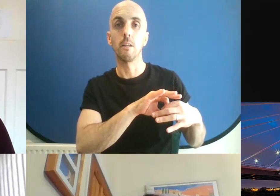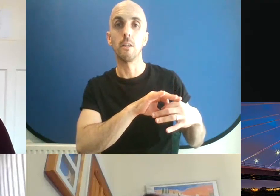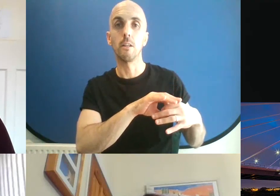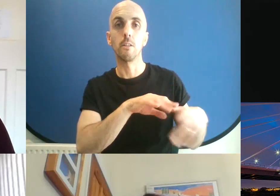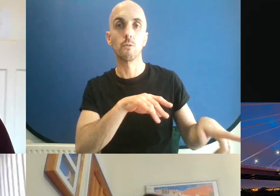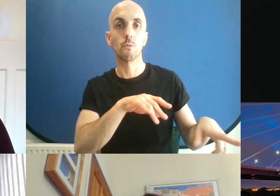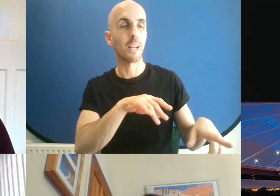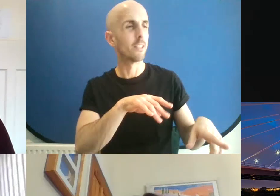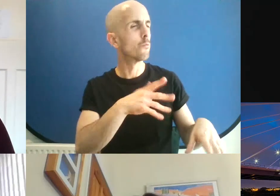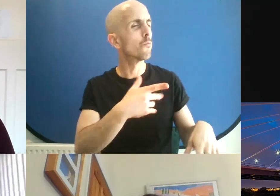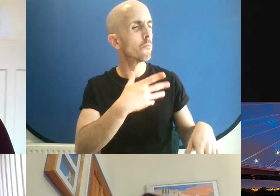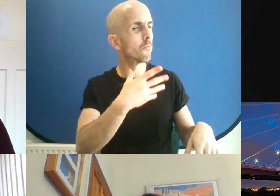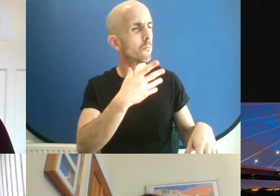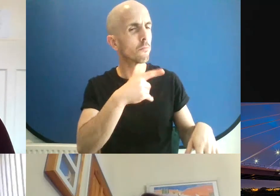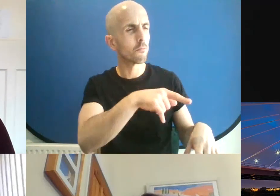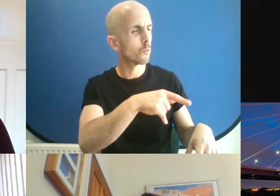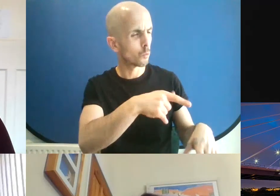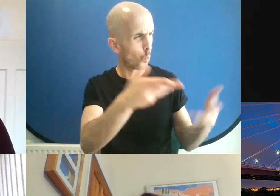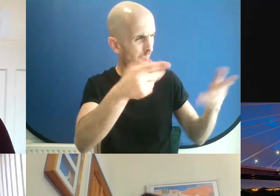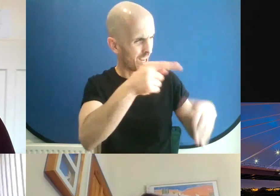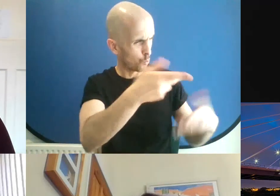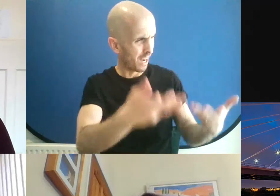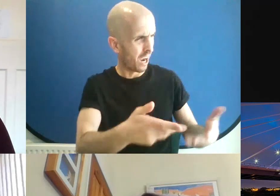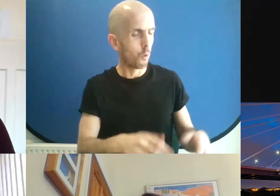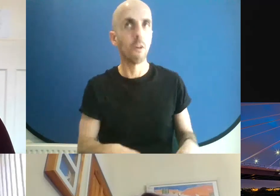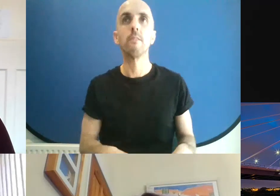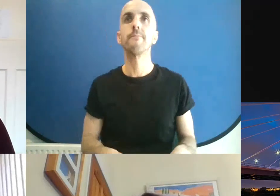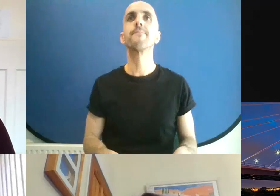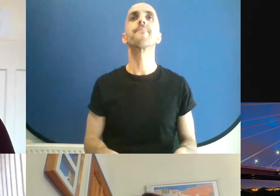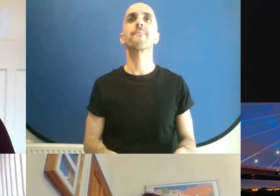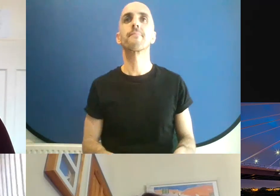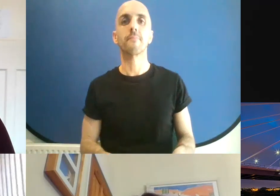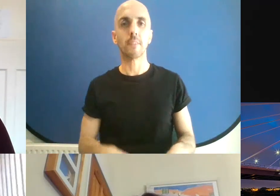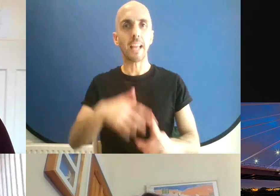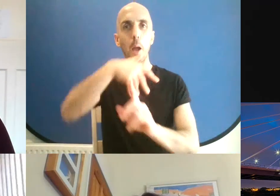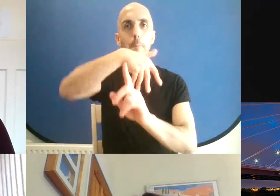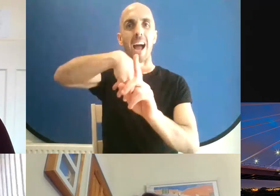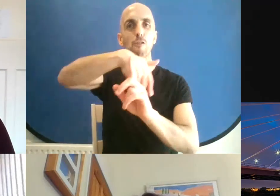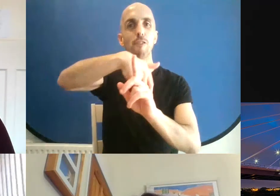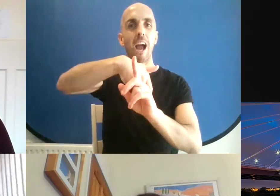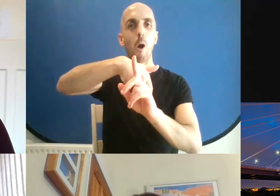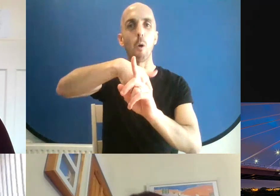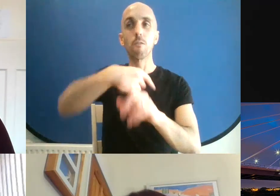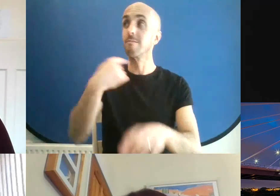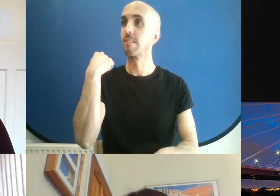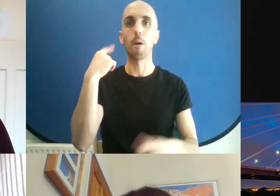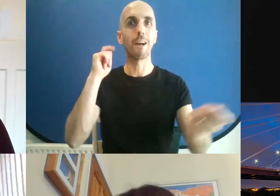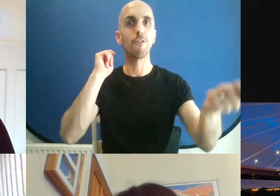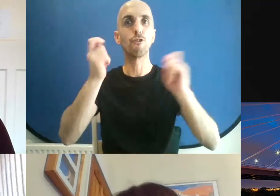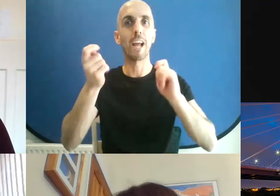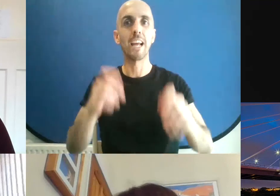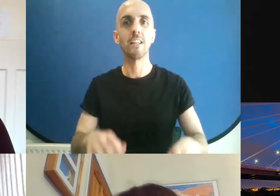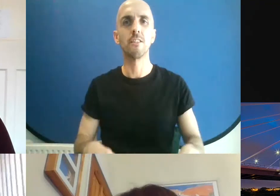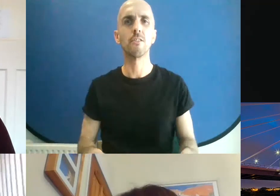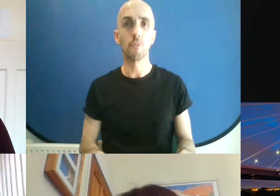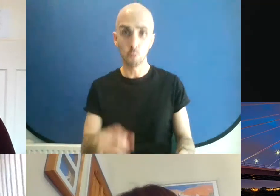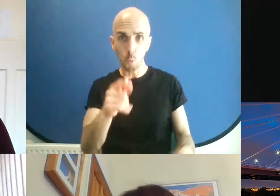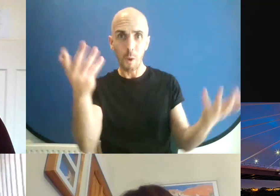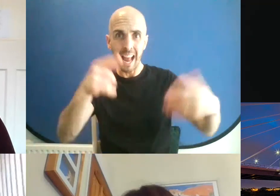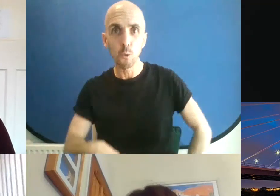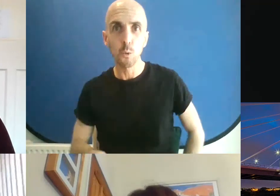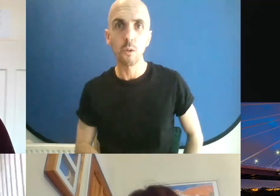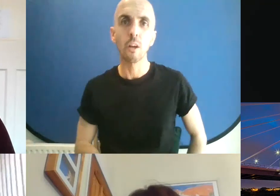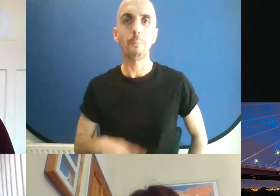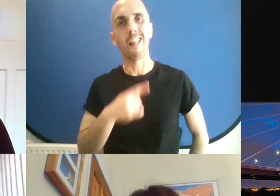Zoom call. You could have a background on, you could be in a different room, and it just makes things, sometimes that little